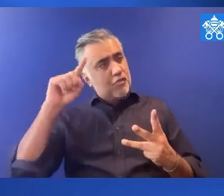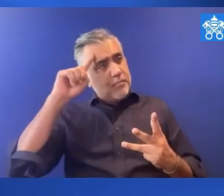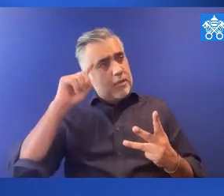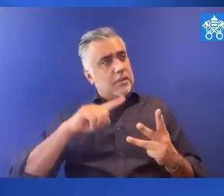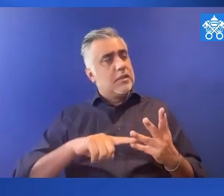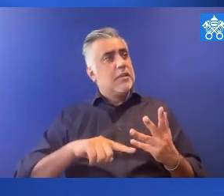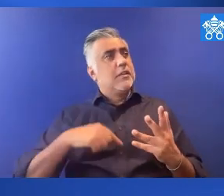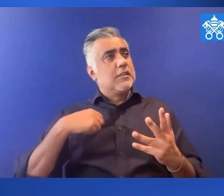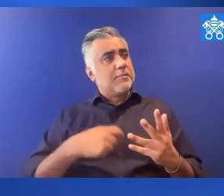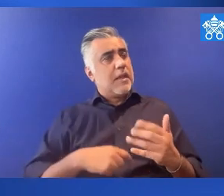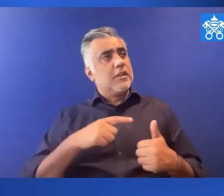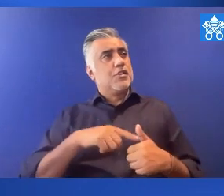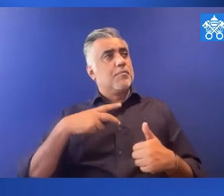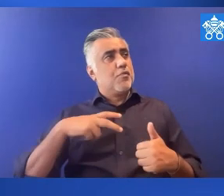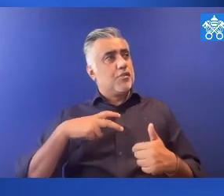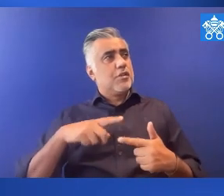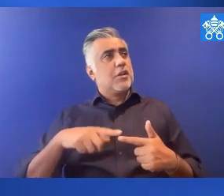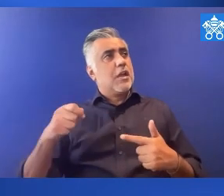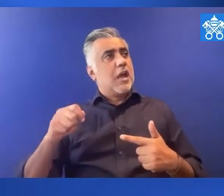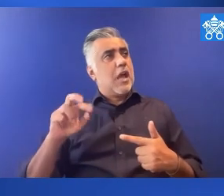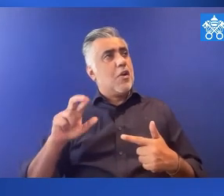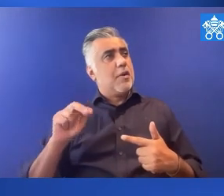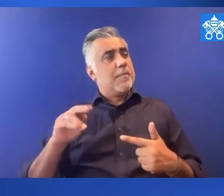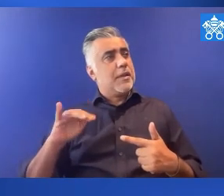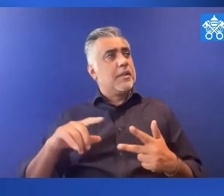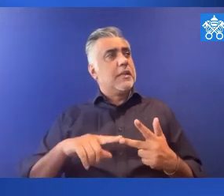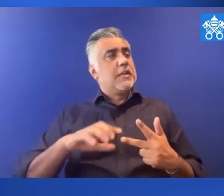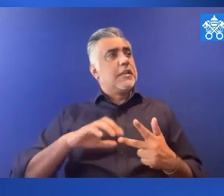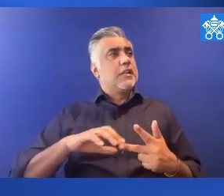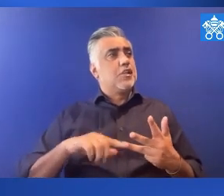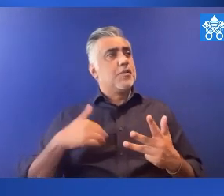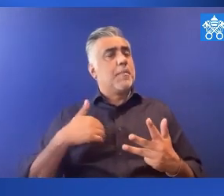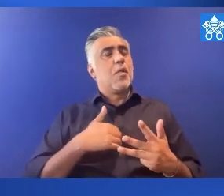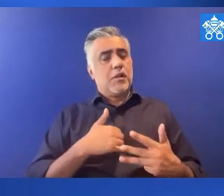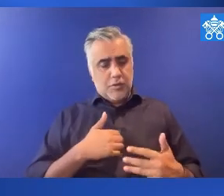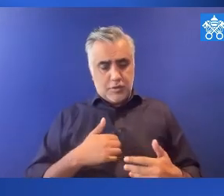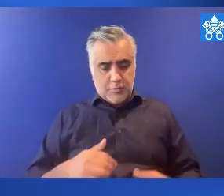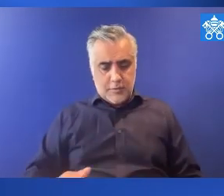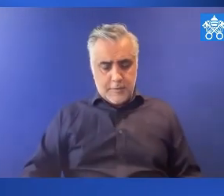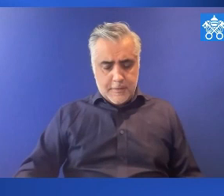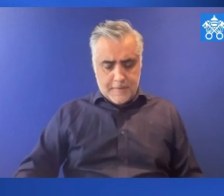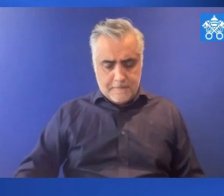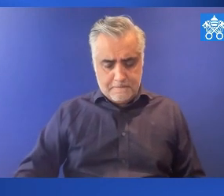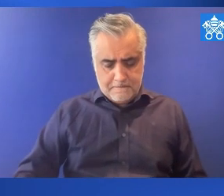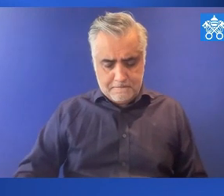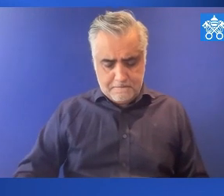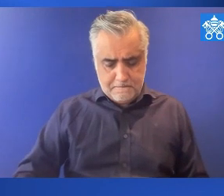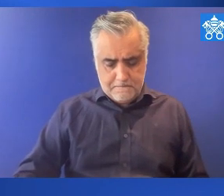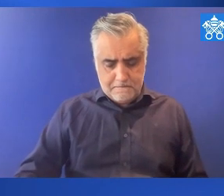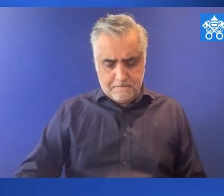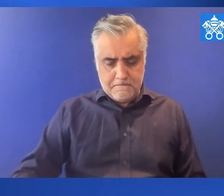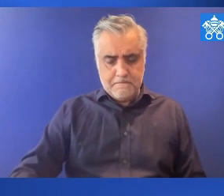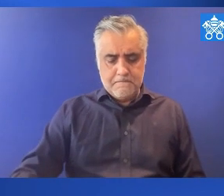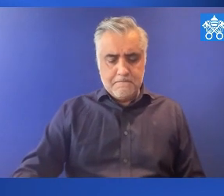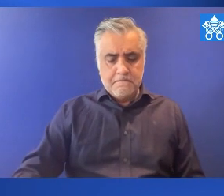in French, English, German, Spanish, Portuguese, Arabic, and Polish.